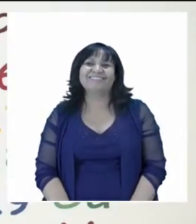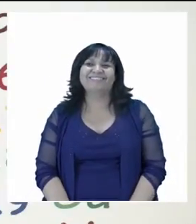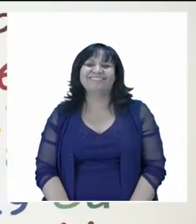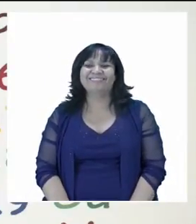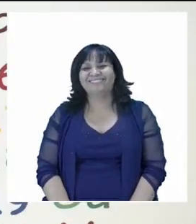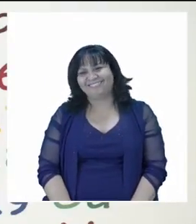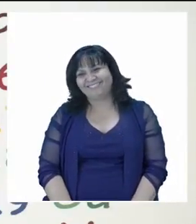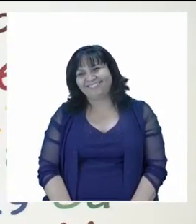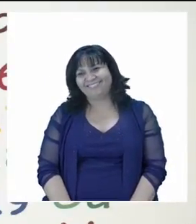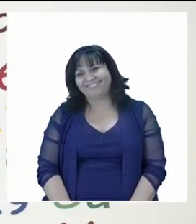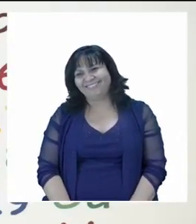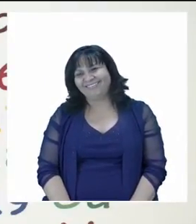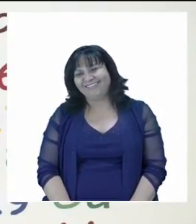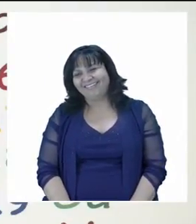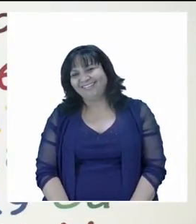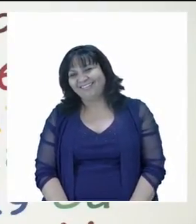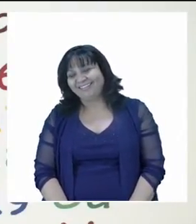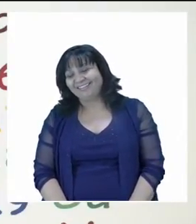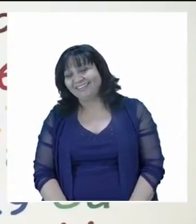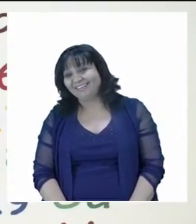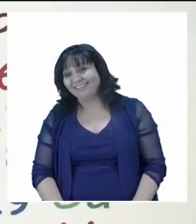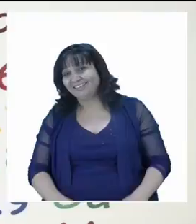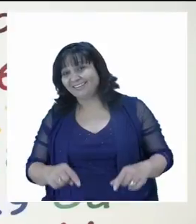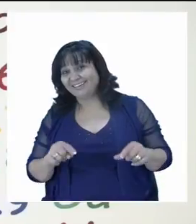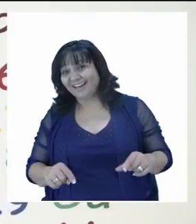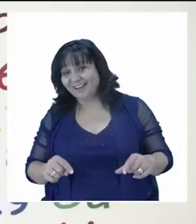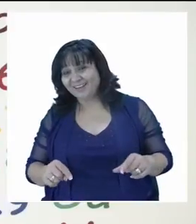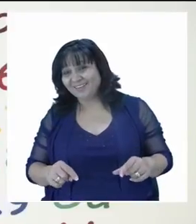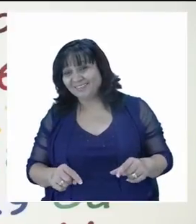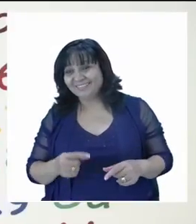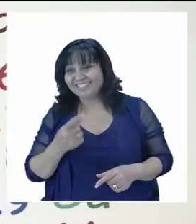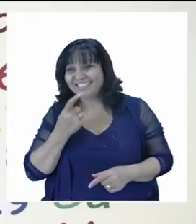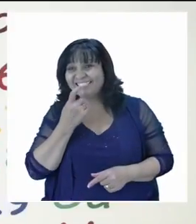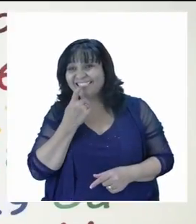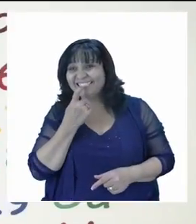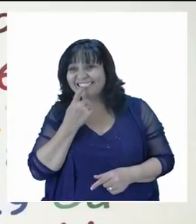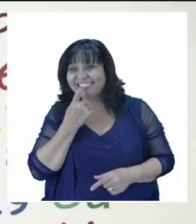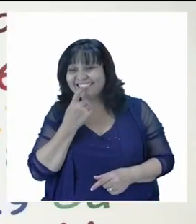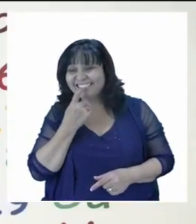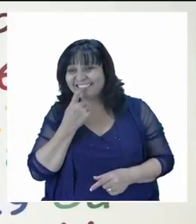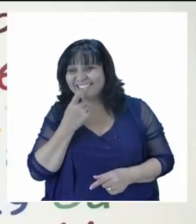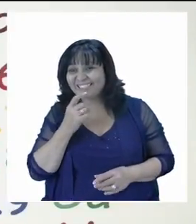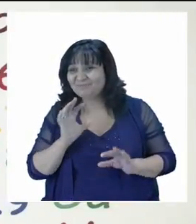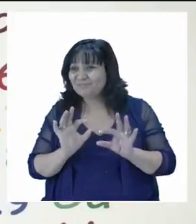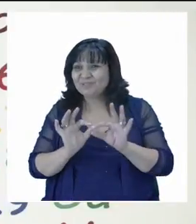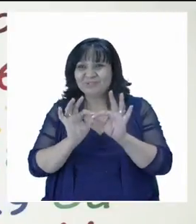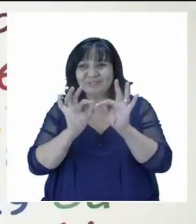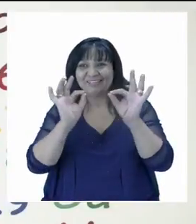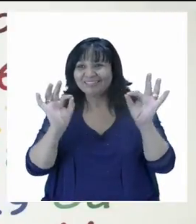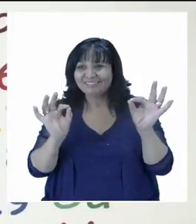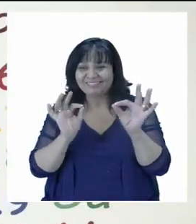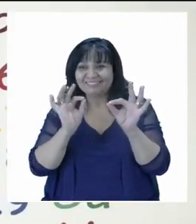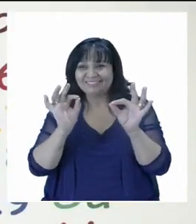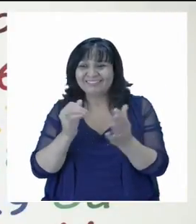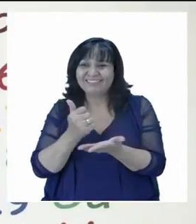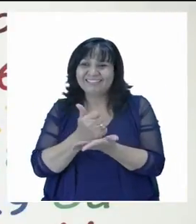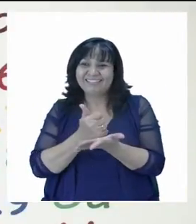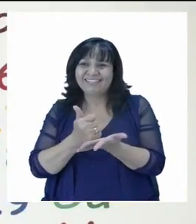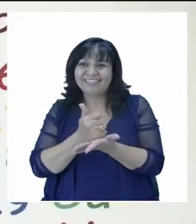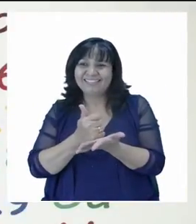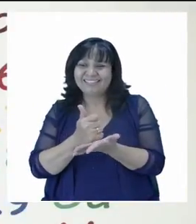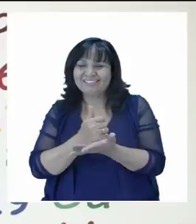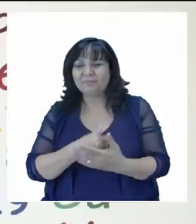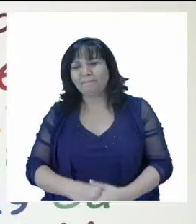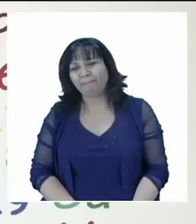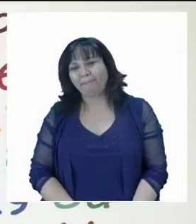Whee! Now our teeth are nice and shiny. Very good.